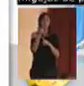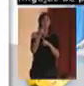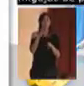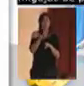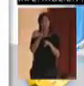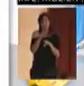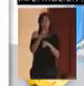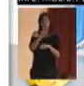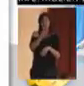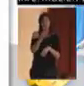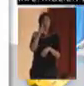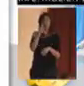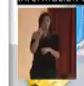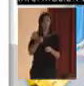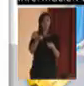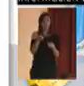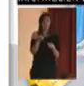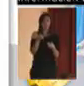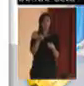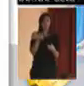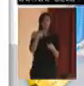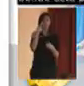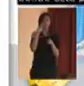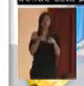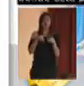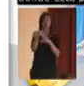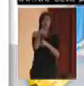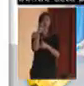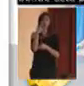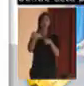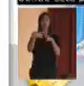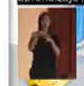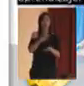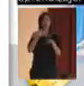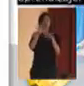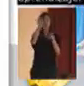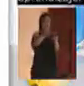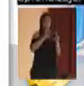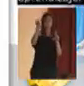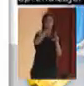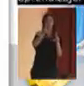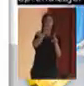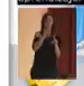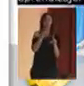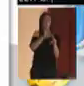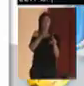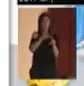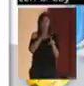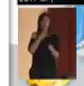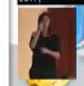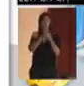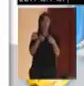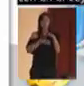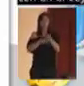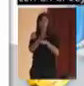offer information about the advance and about where the indicator is, so that as